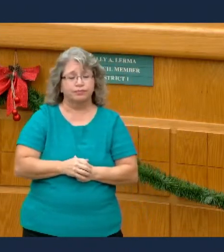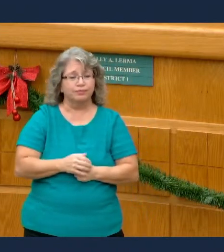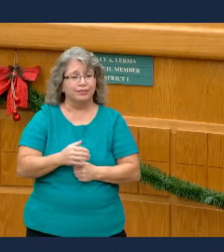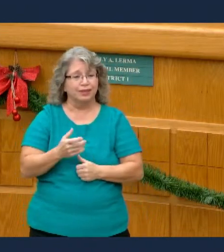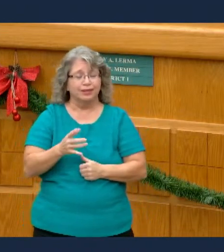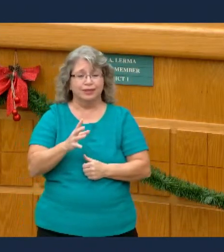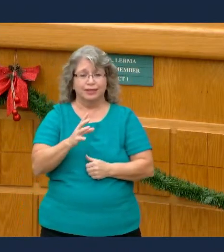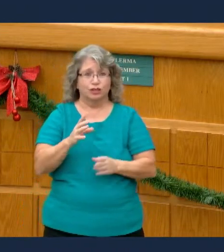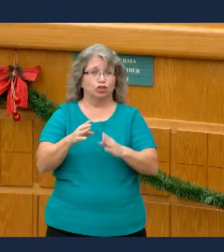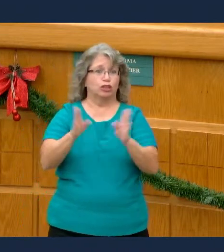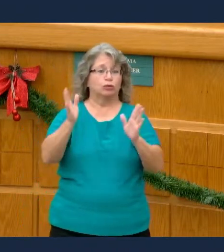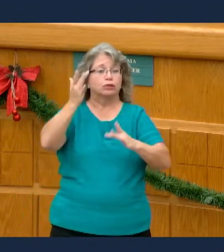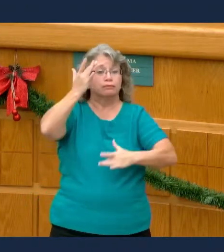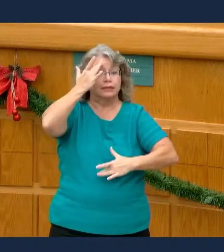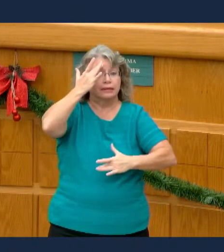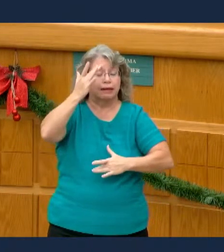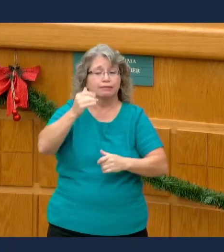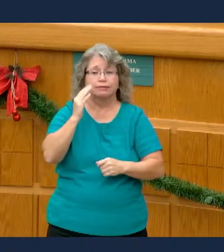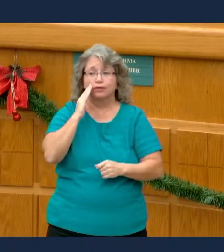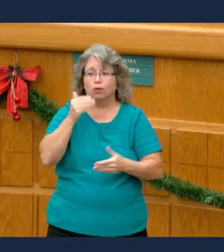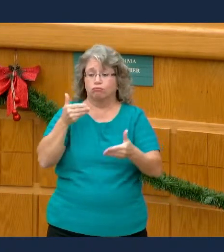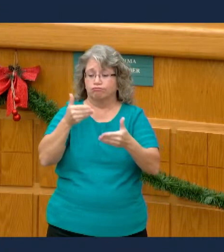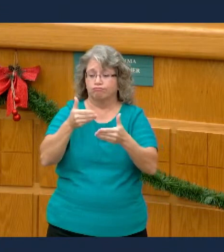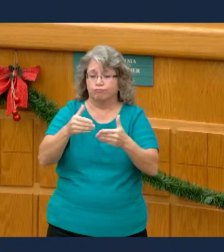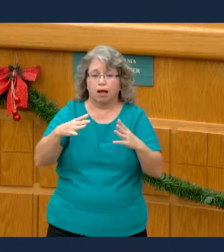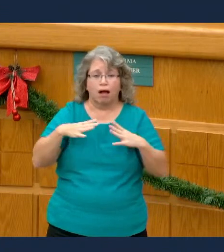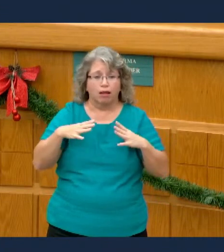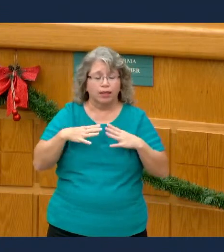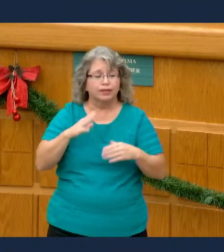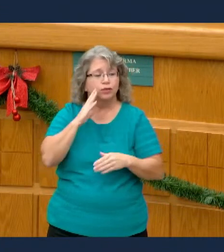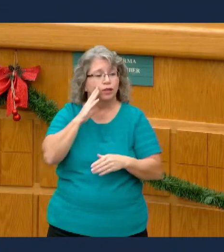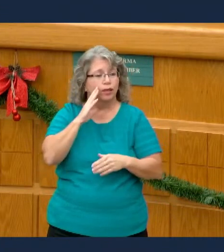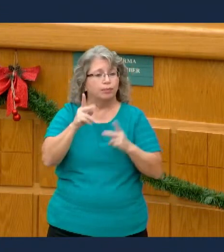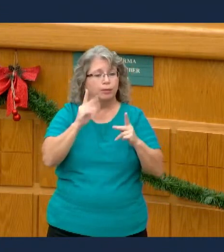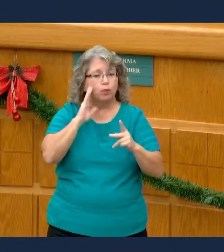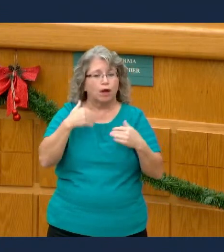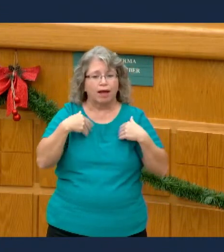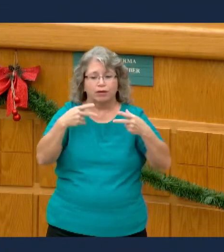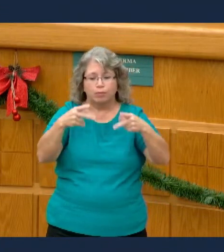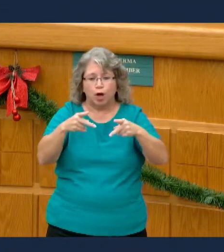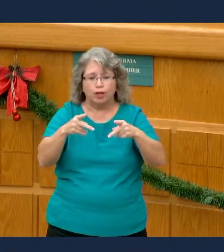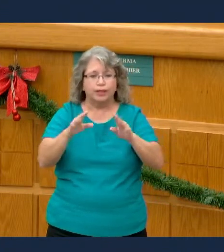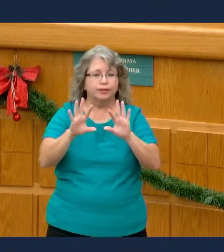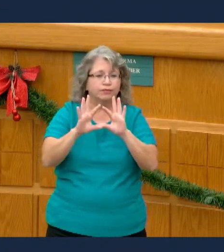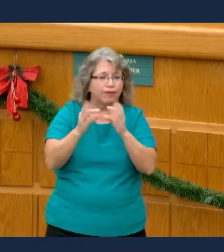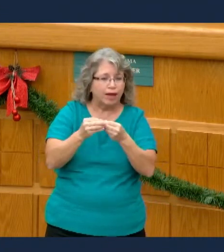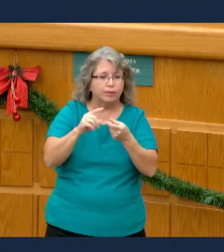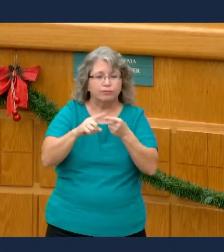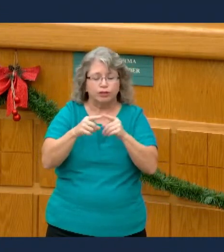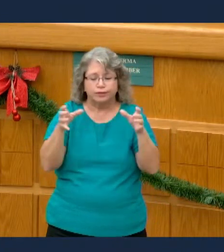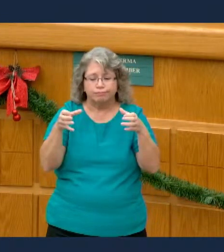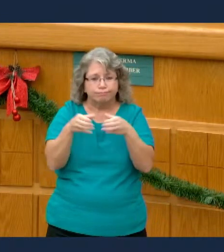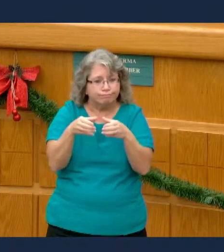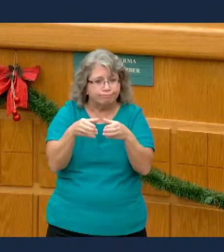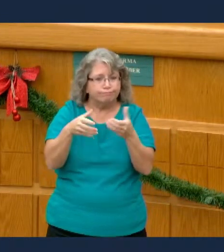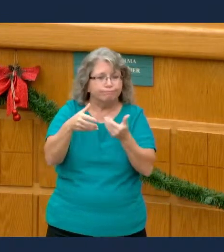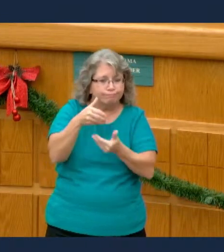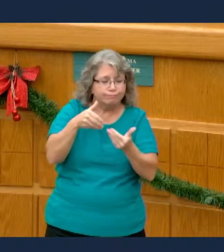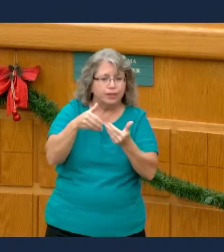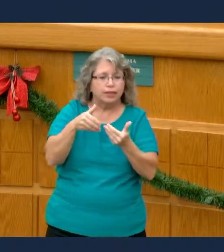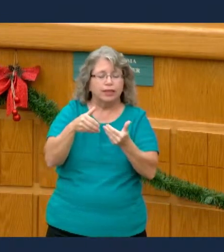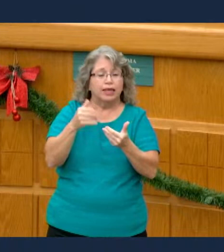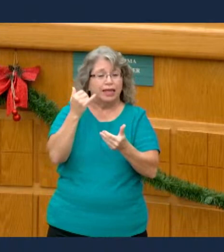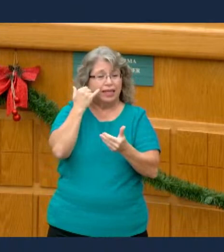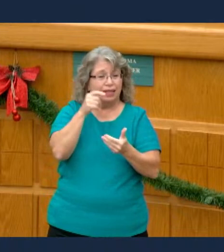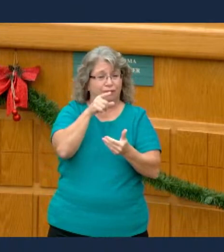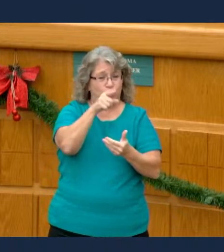holidays. We're going to have little parties, get-togethers with the family and friends. If you are sick, do them a favor. That's the best gift